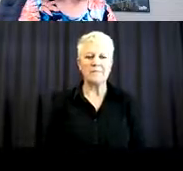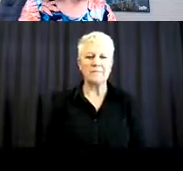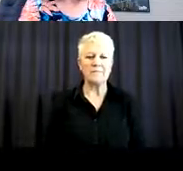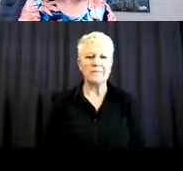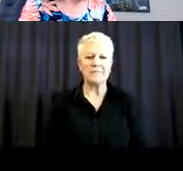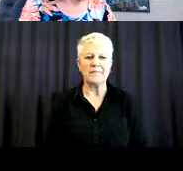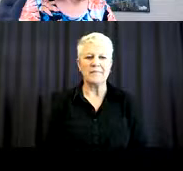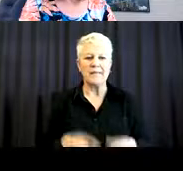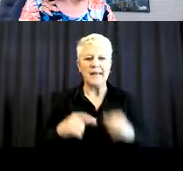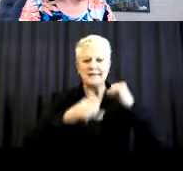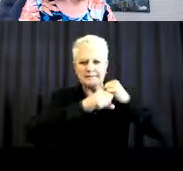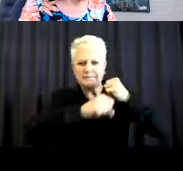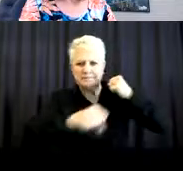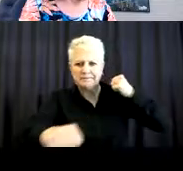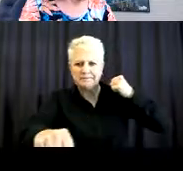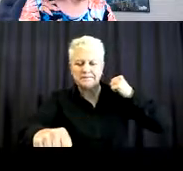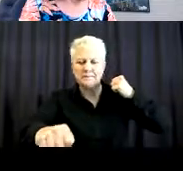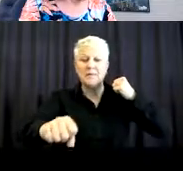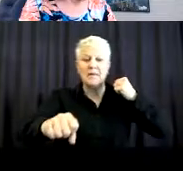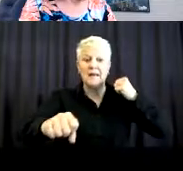She stretches the elastic cord and the tube slides down.